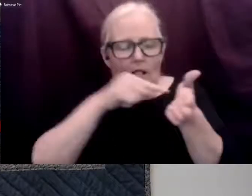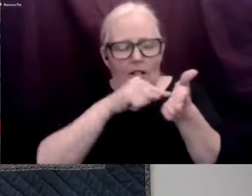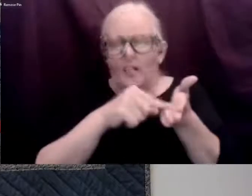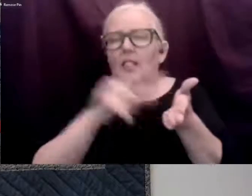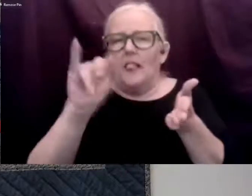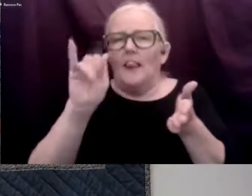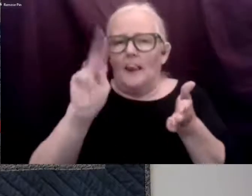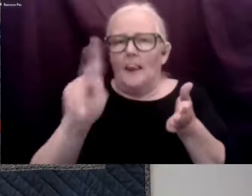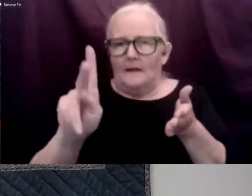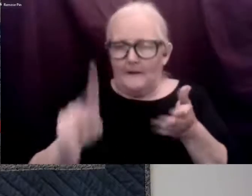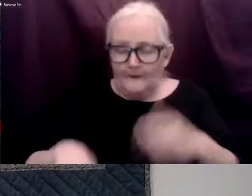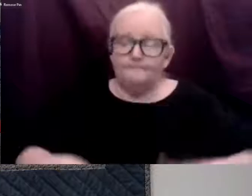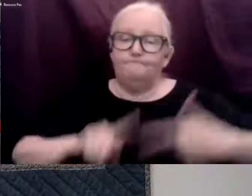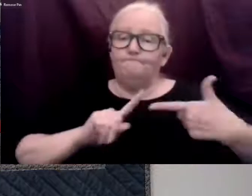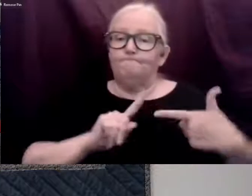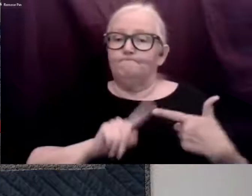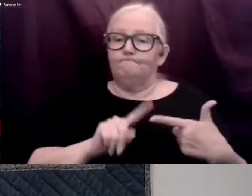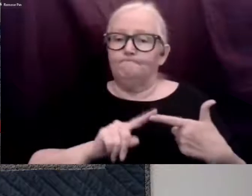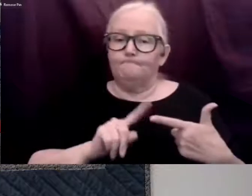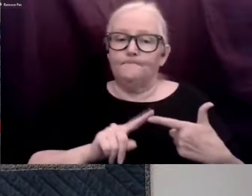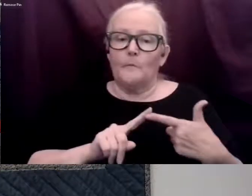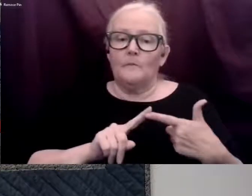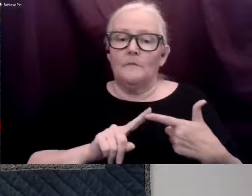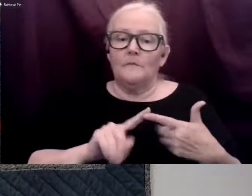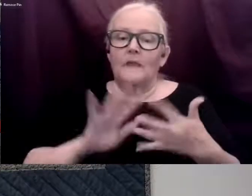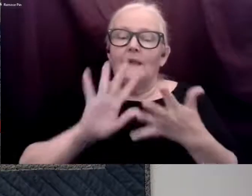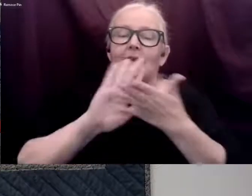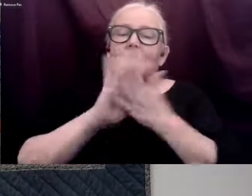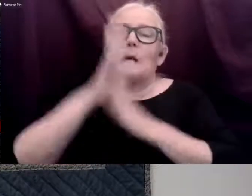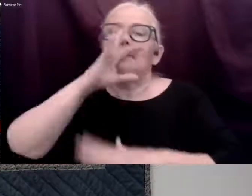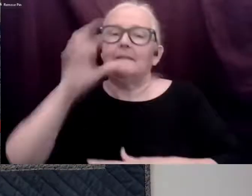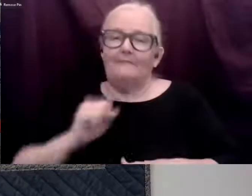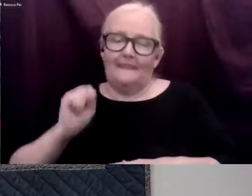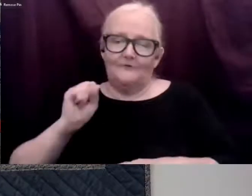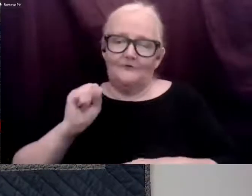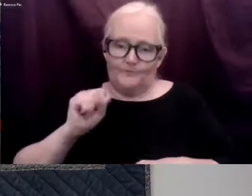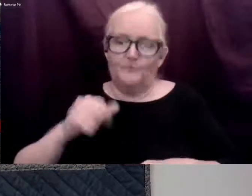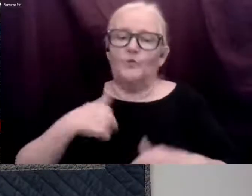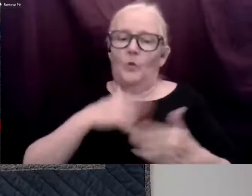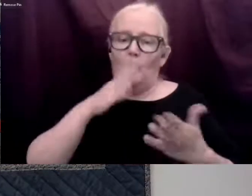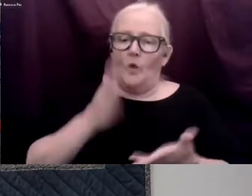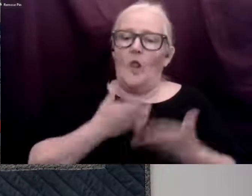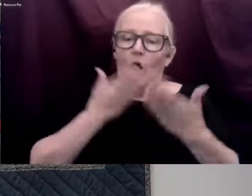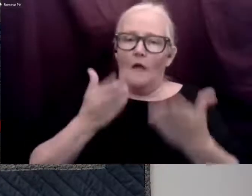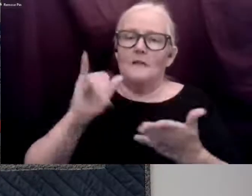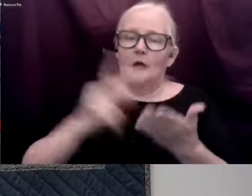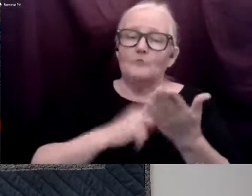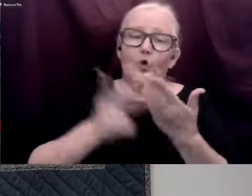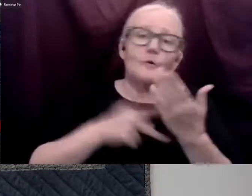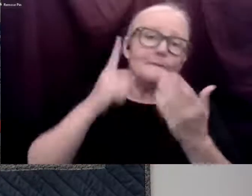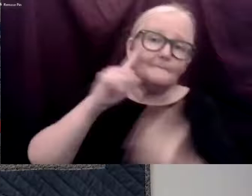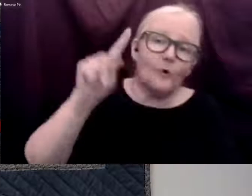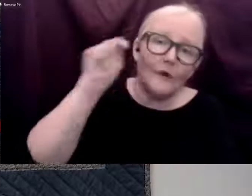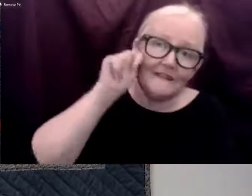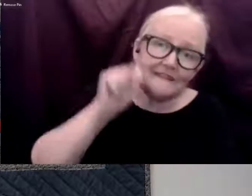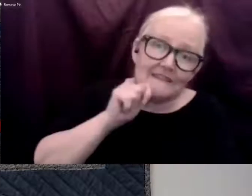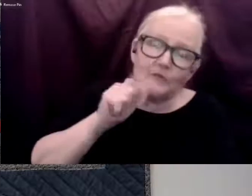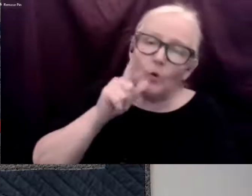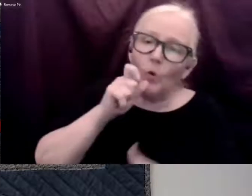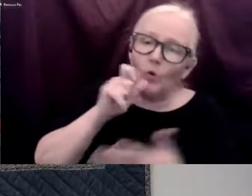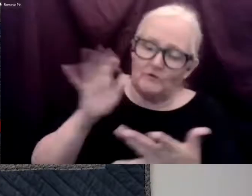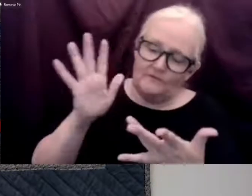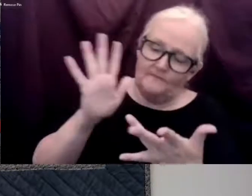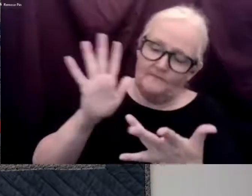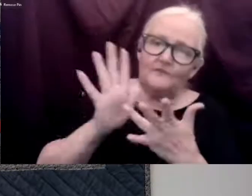age. I'm glad to announce that we will offer the Coming of Age program for teenagers in 9th and 10th grades this year.